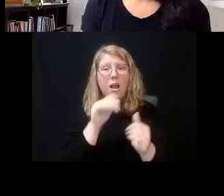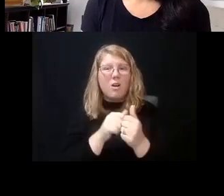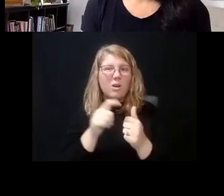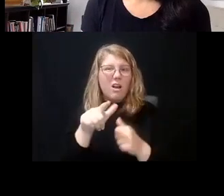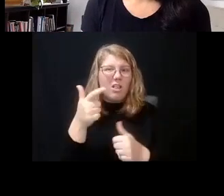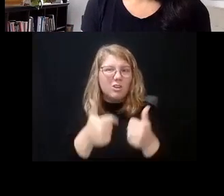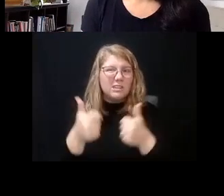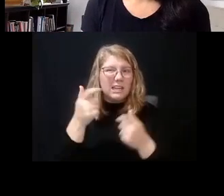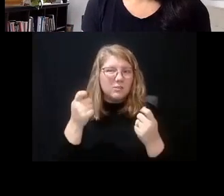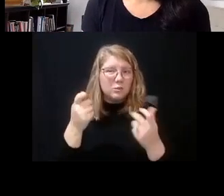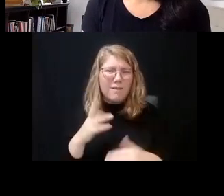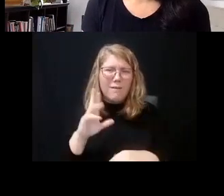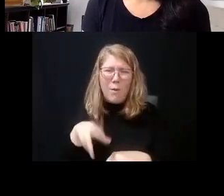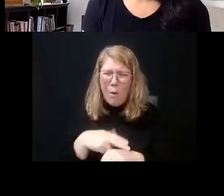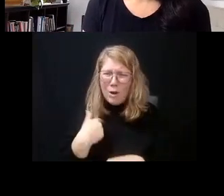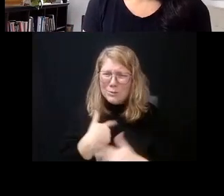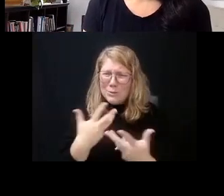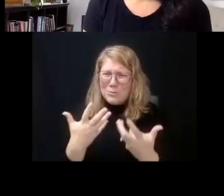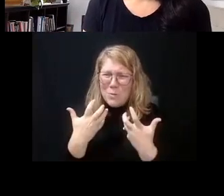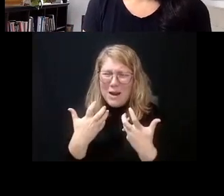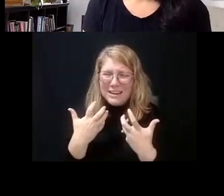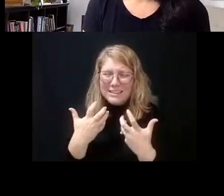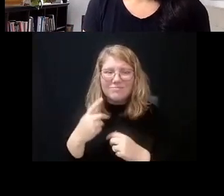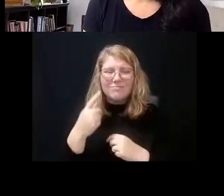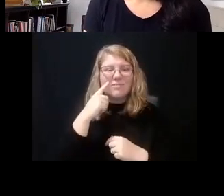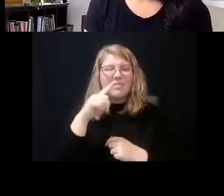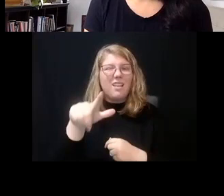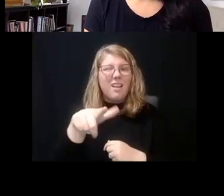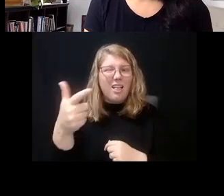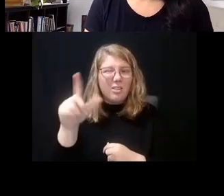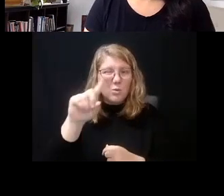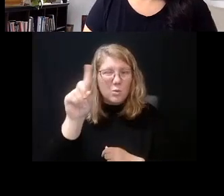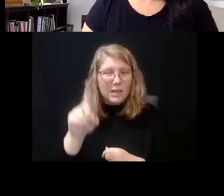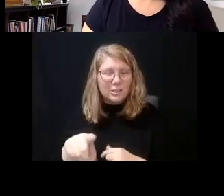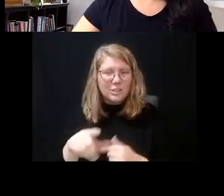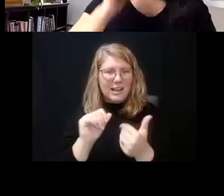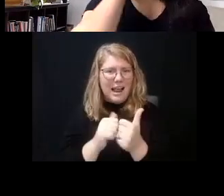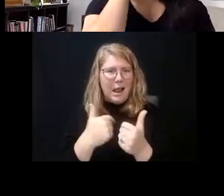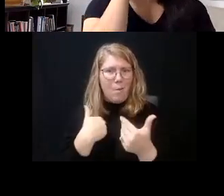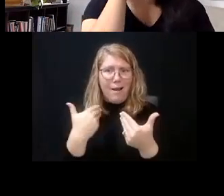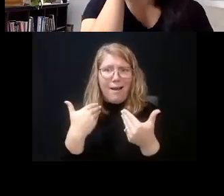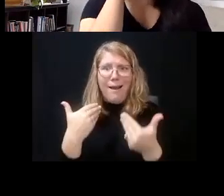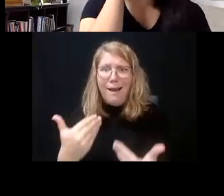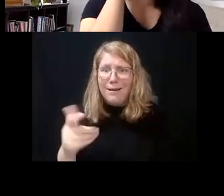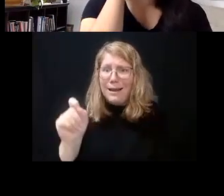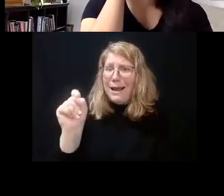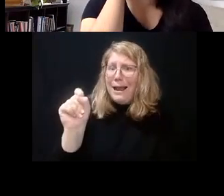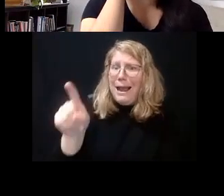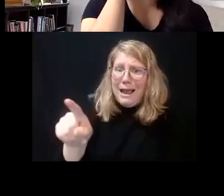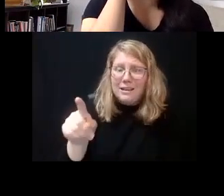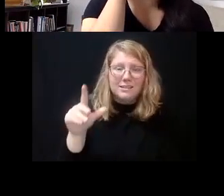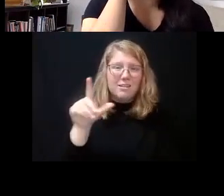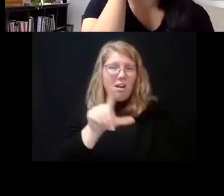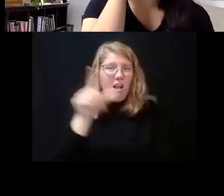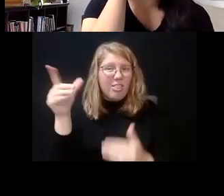we want to be doing this. And I think that another question that I saw in here is how do I initiate the question with even other leadership? And